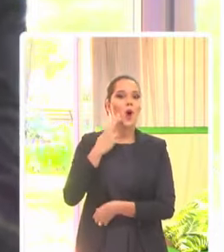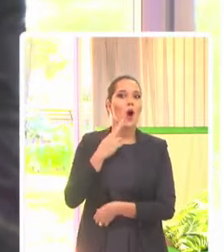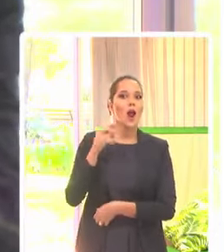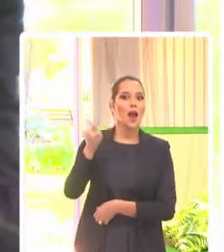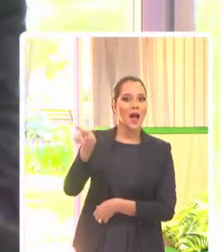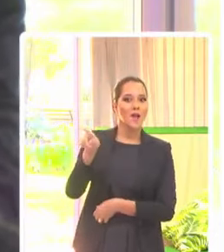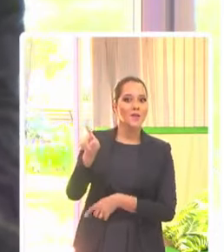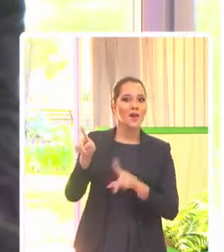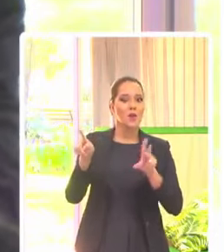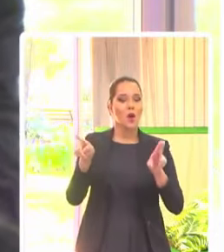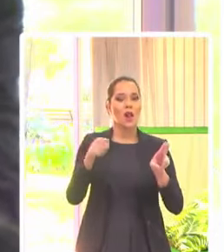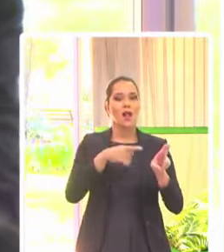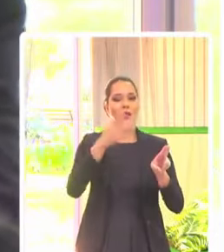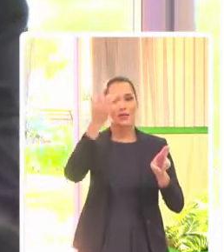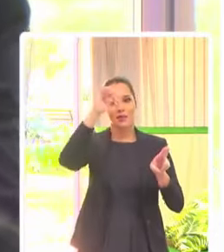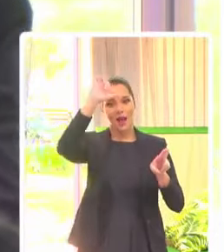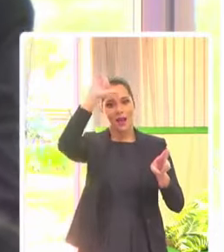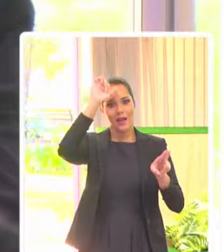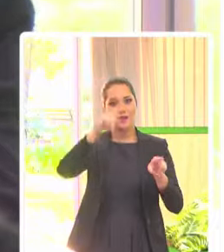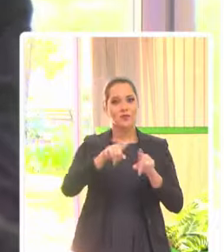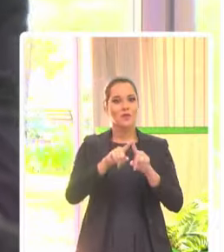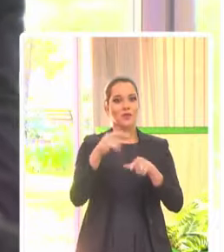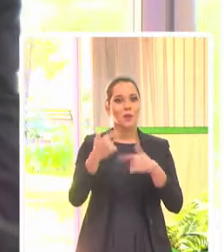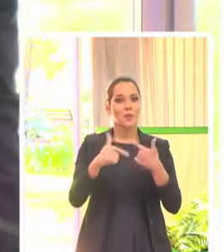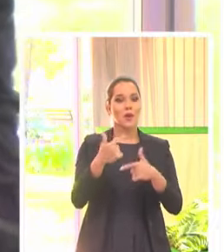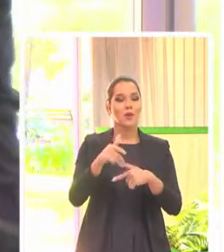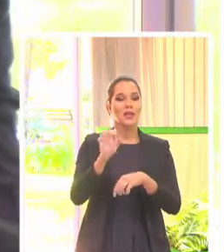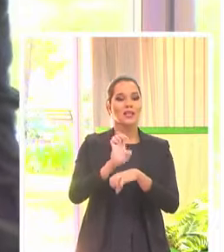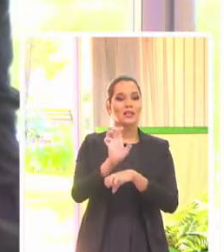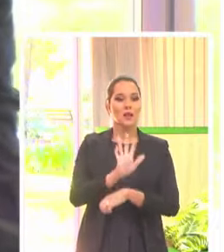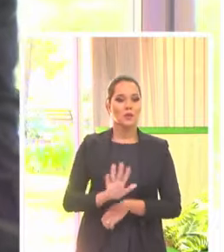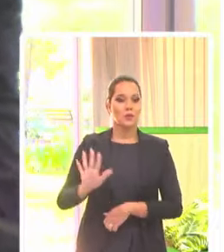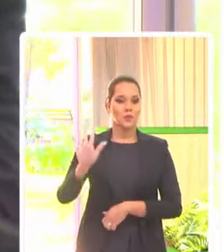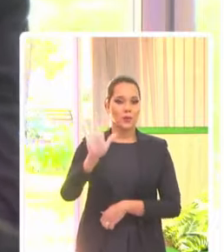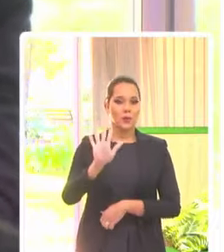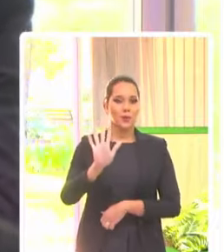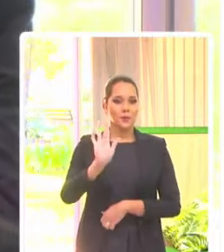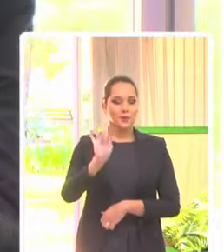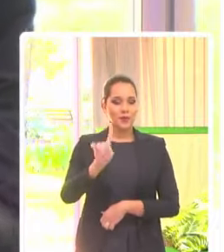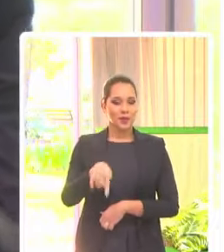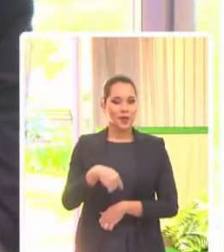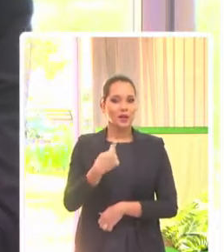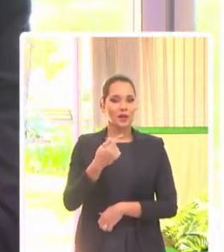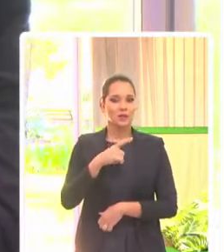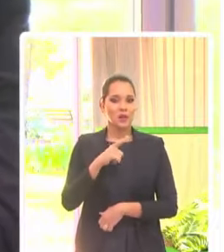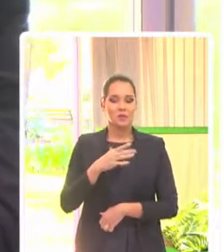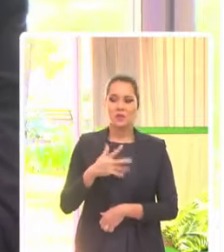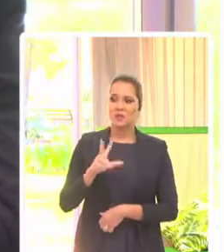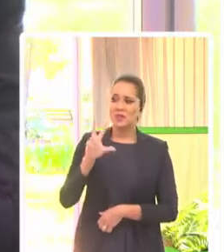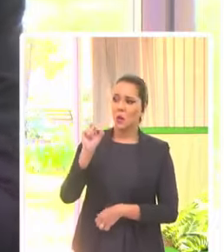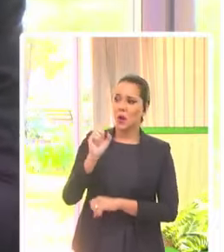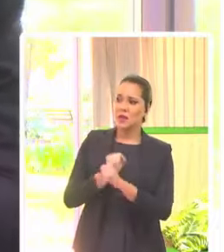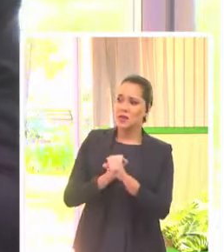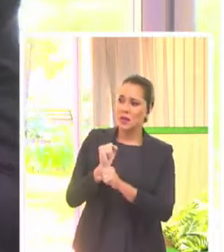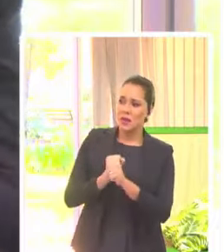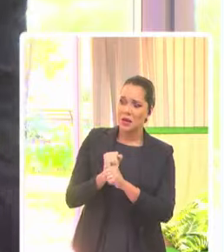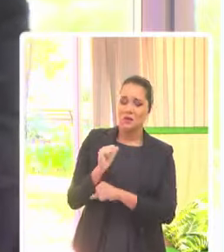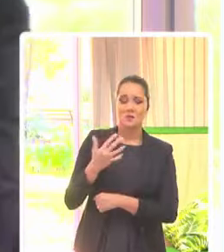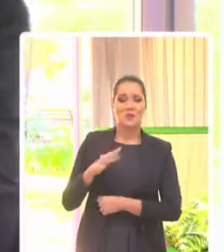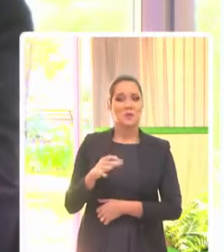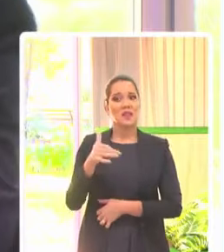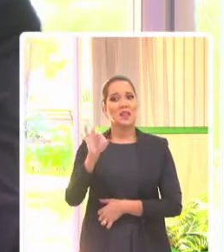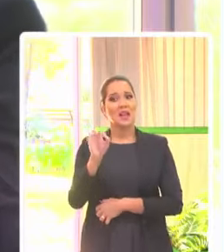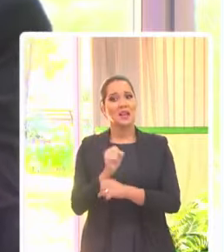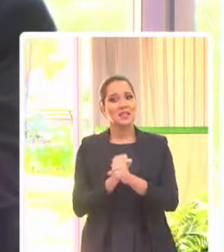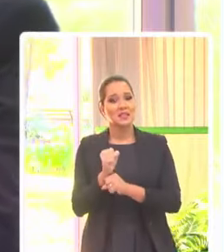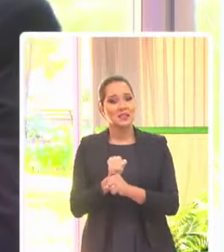the state service, people who were in the state service, who were in the 50s, 10 more years of service left, and they were